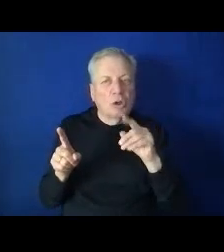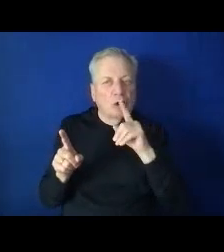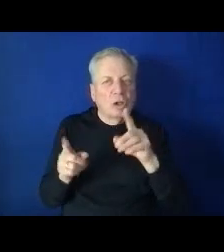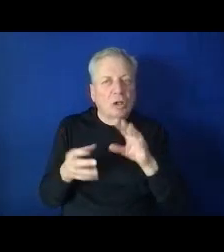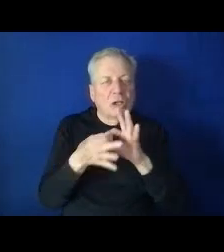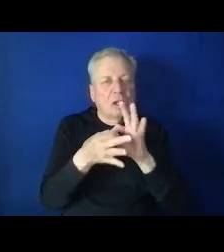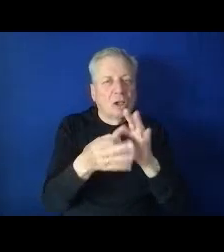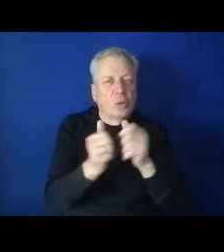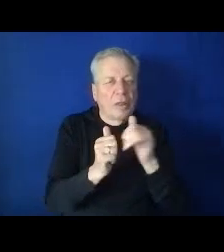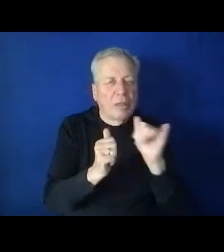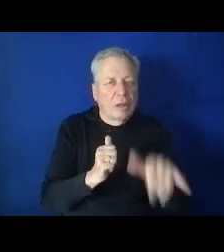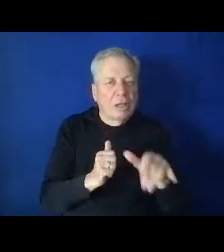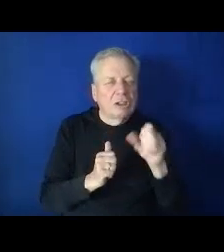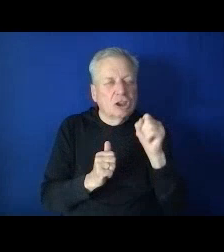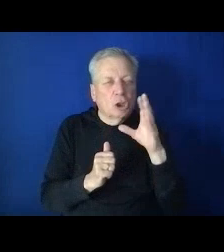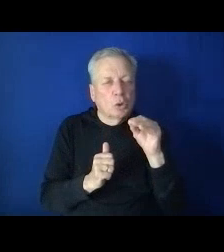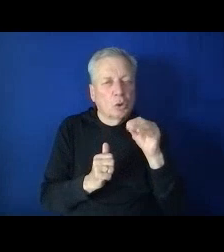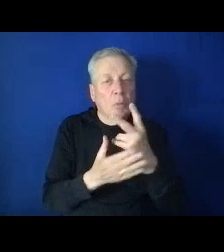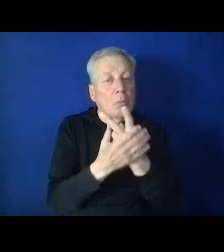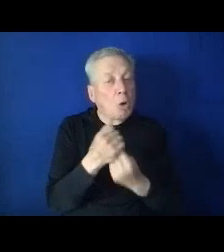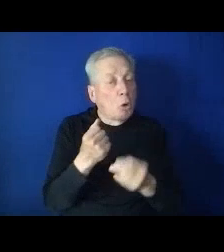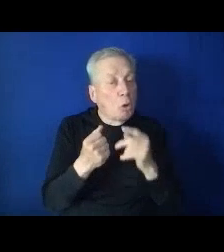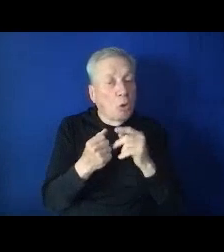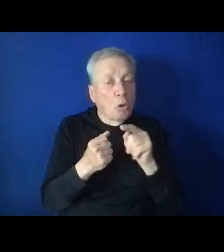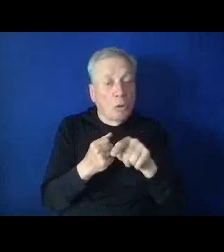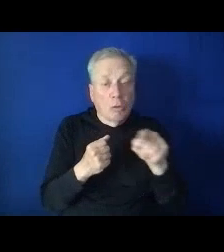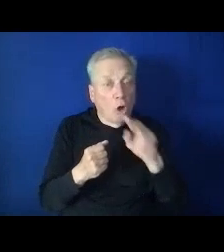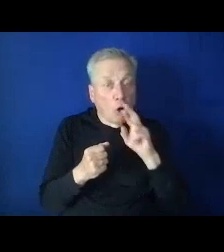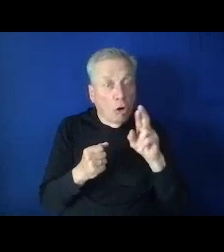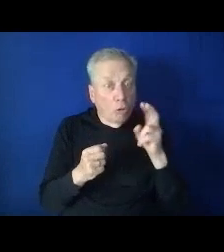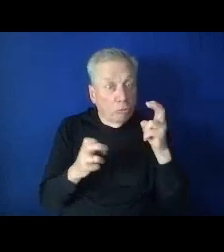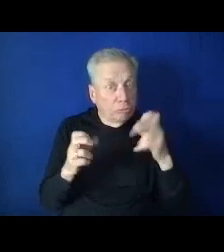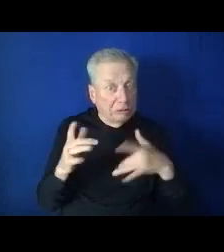moonwort. So both are equally exciting.